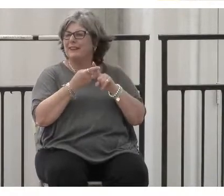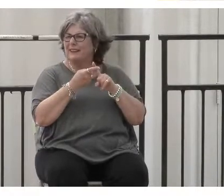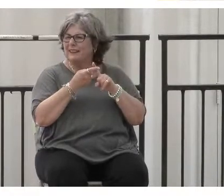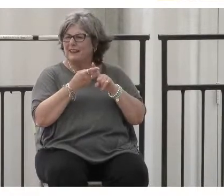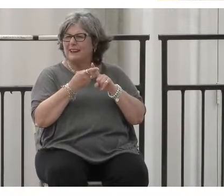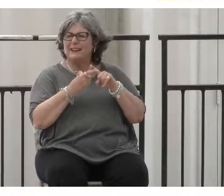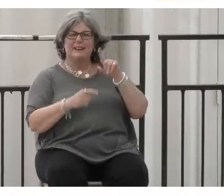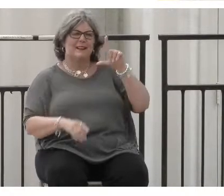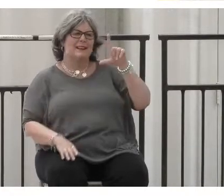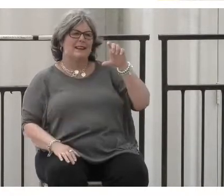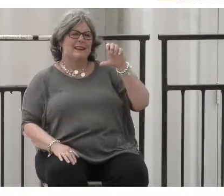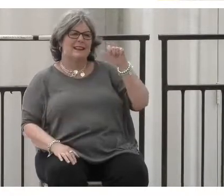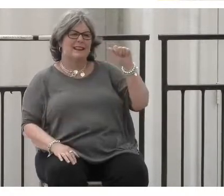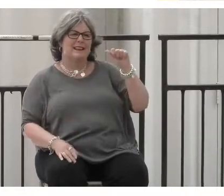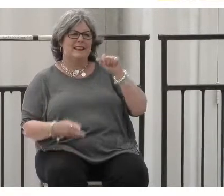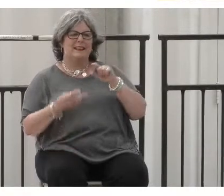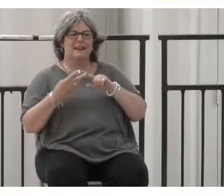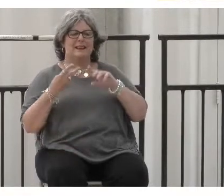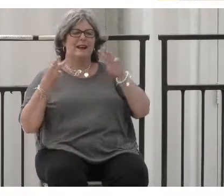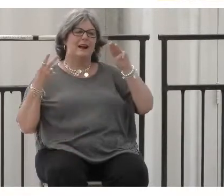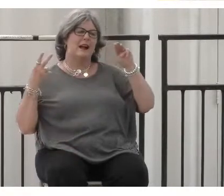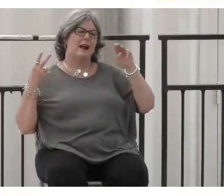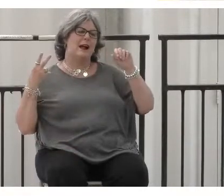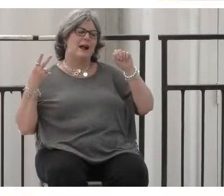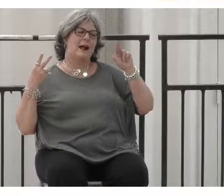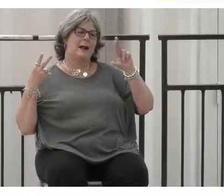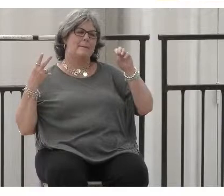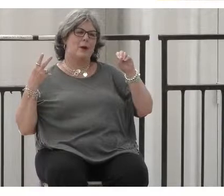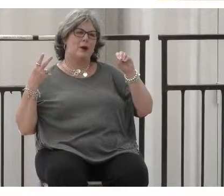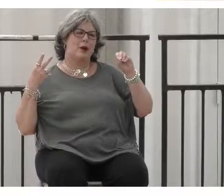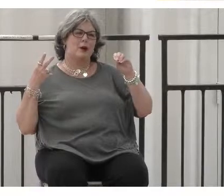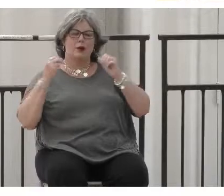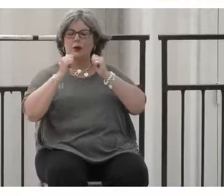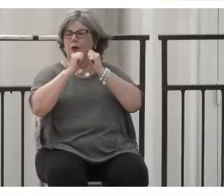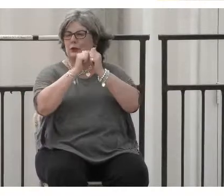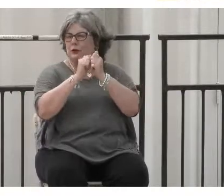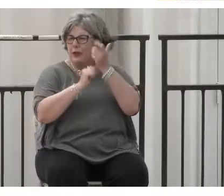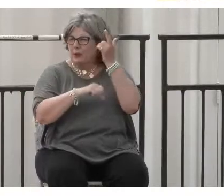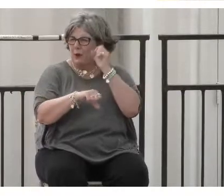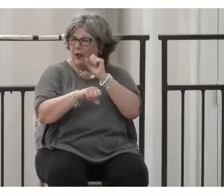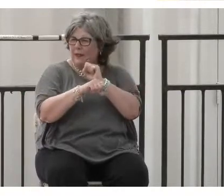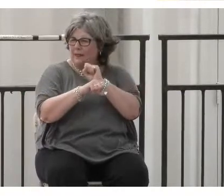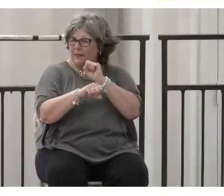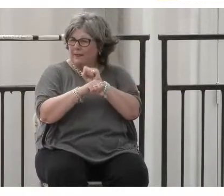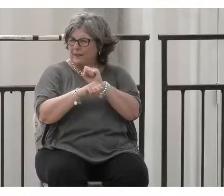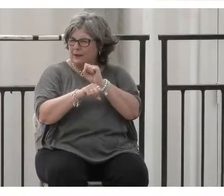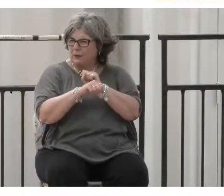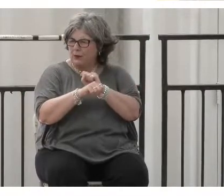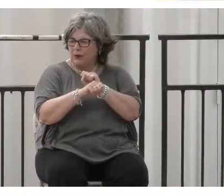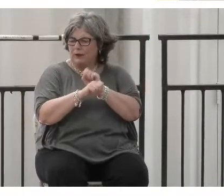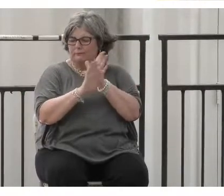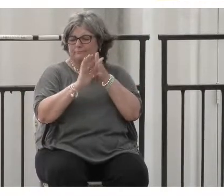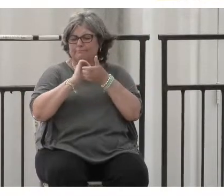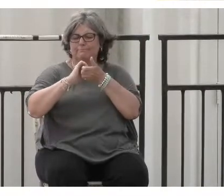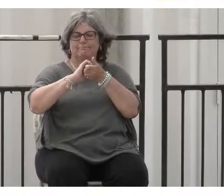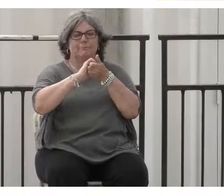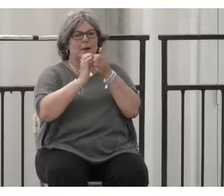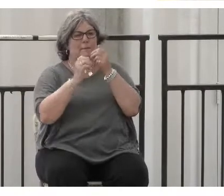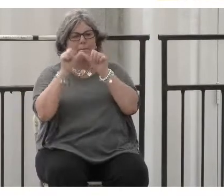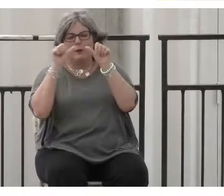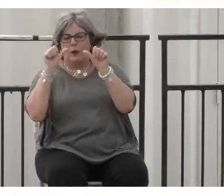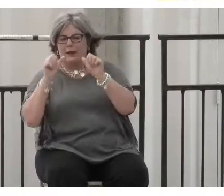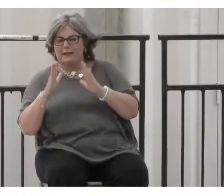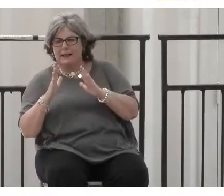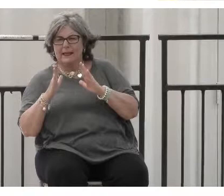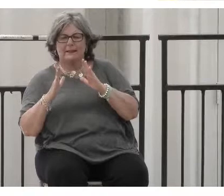with Lina Ahmed and Marco Sosa, and I'll introduce them together because their work is highly collaborative. They're both architects